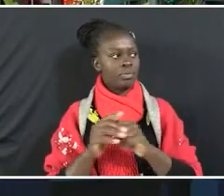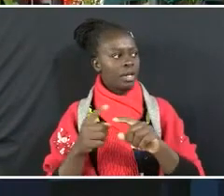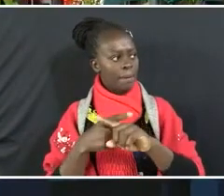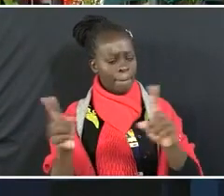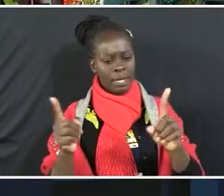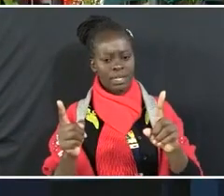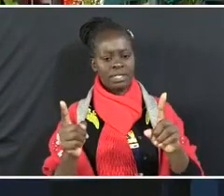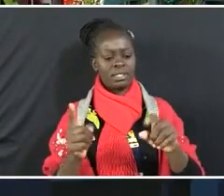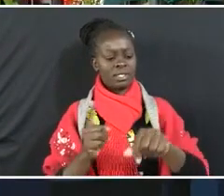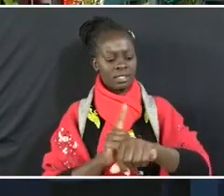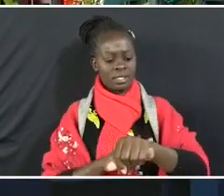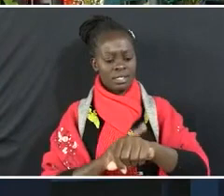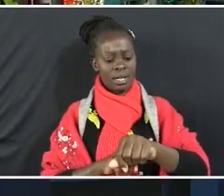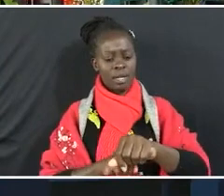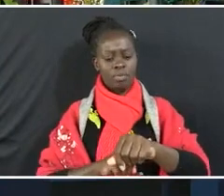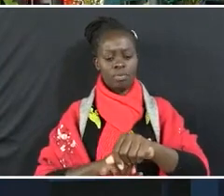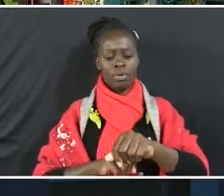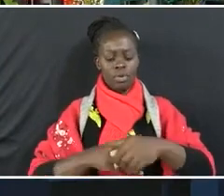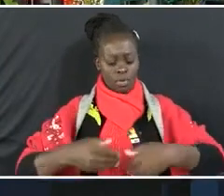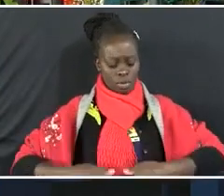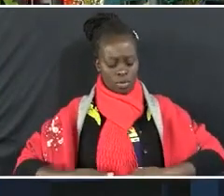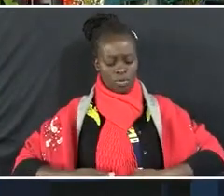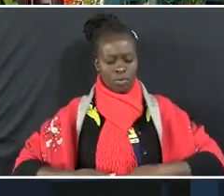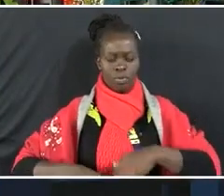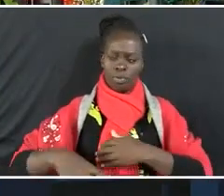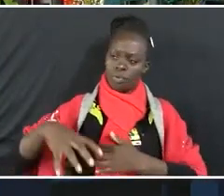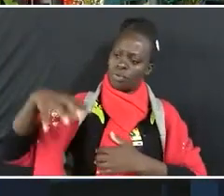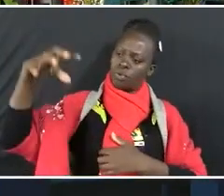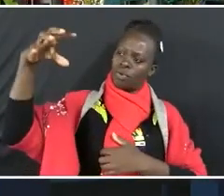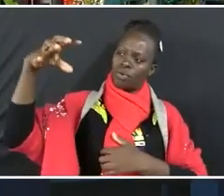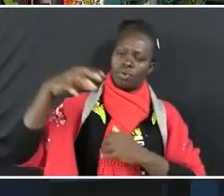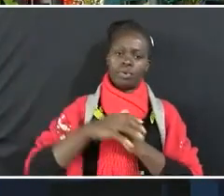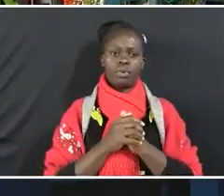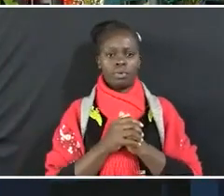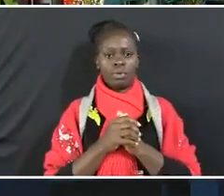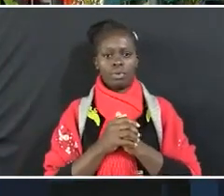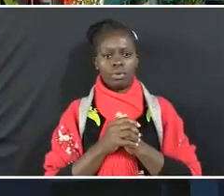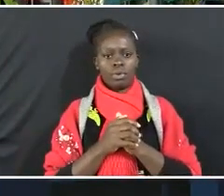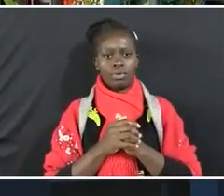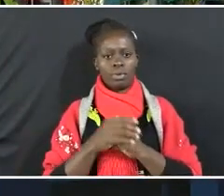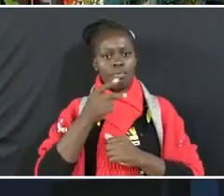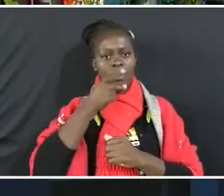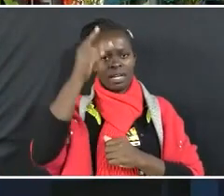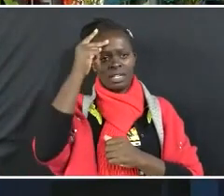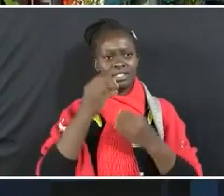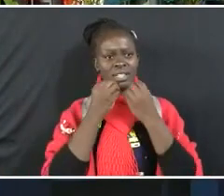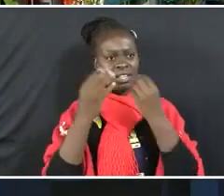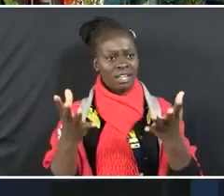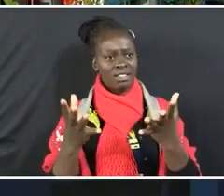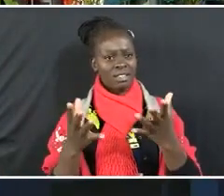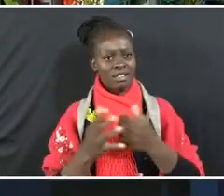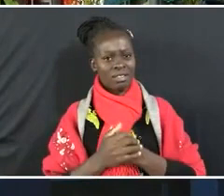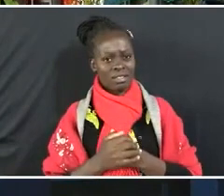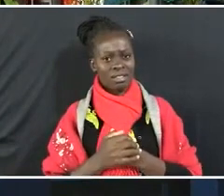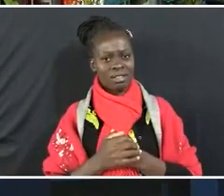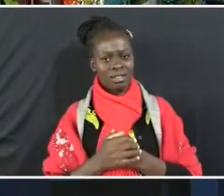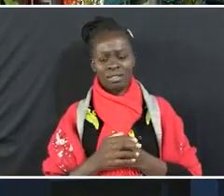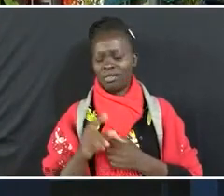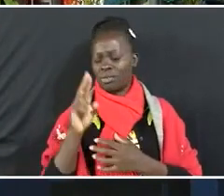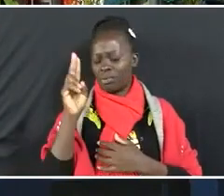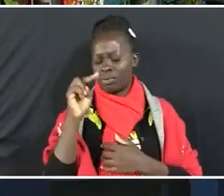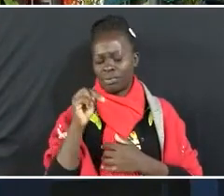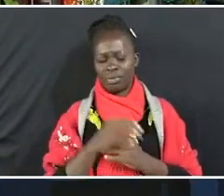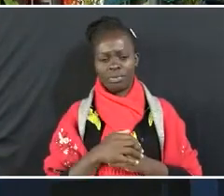young ones. The other day, ambassadors were going to Mombasa for a retreat. Parents were literally being begged